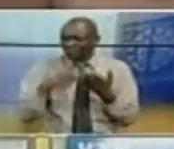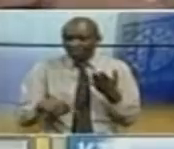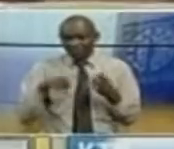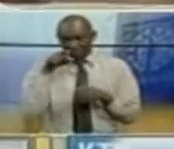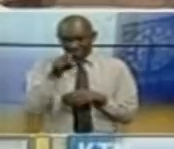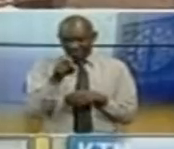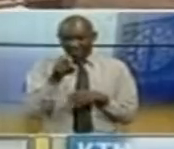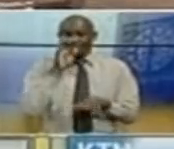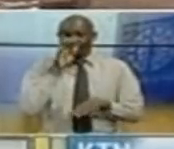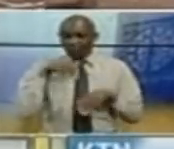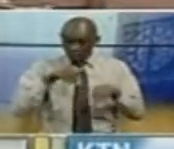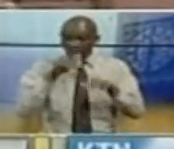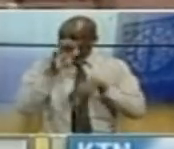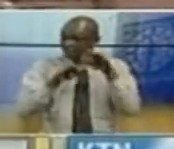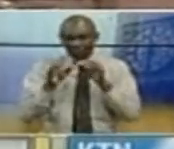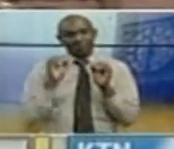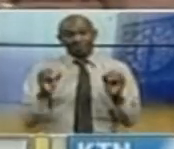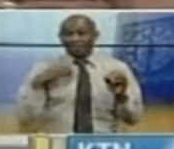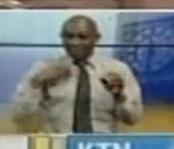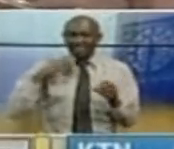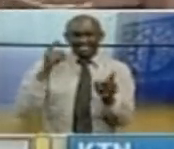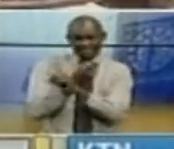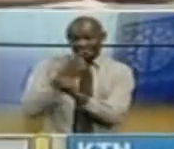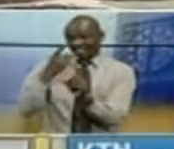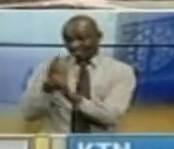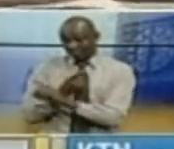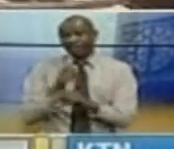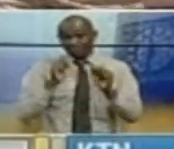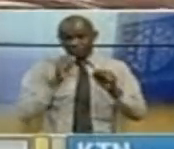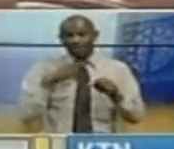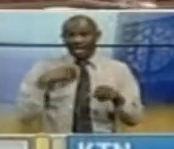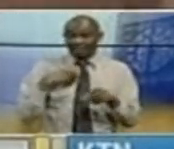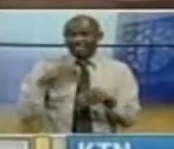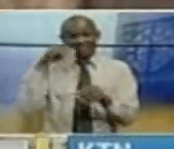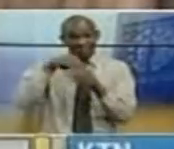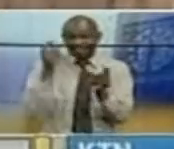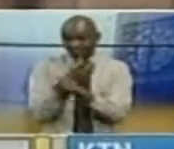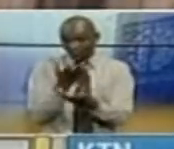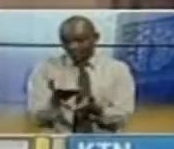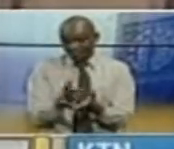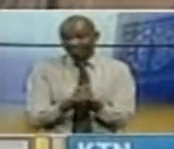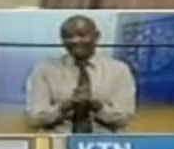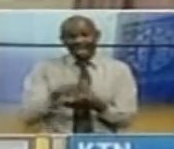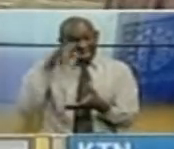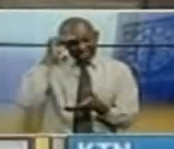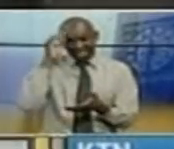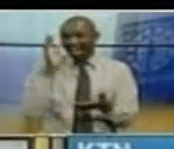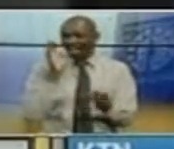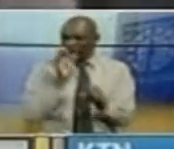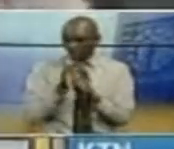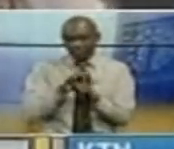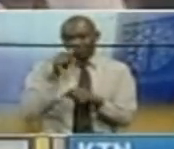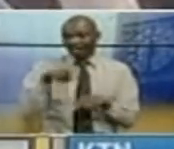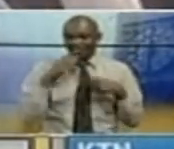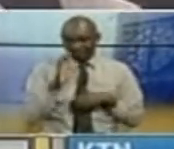follow his footsteps. Hopefully invest in the monetary rewards that comes with the talent, learn lessons from himself and